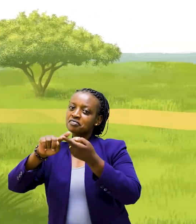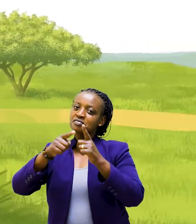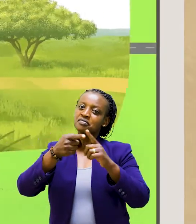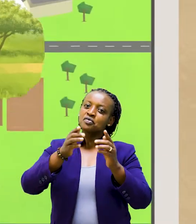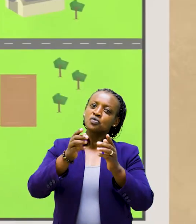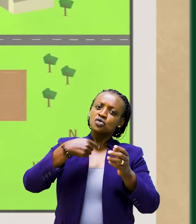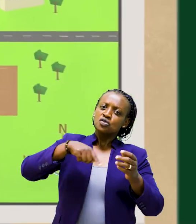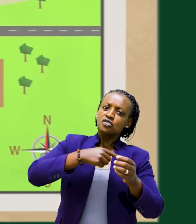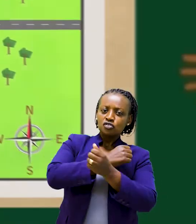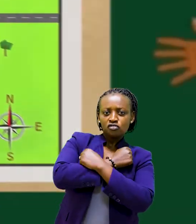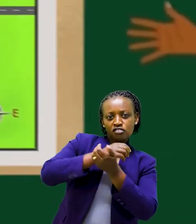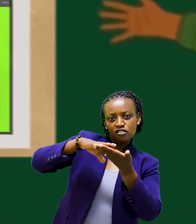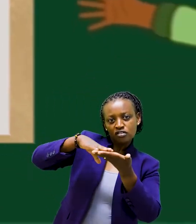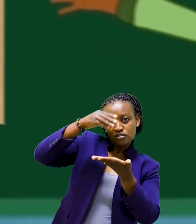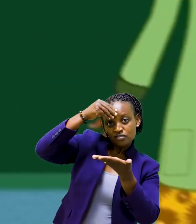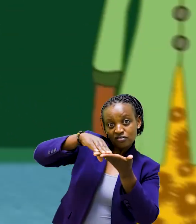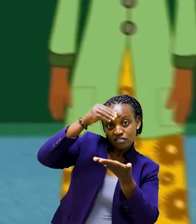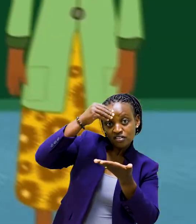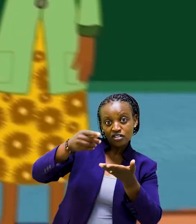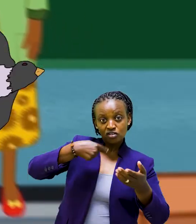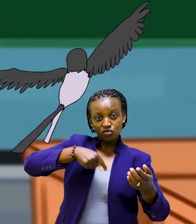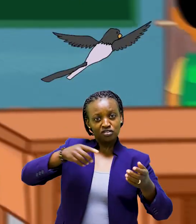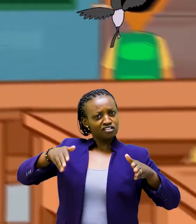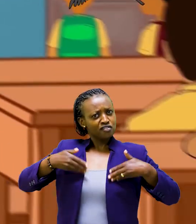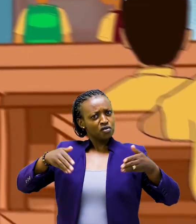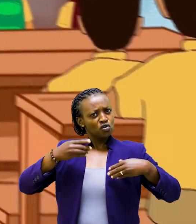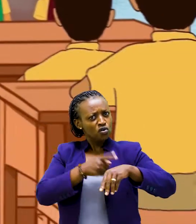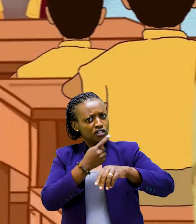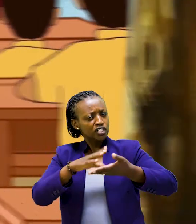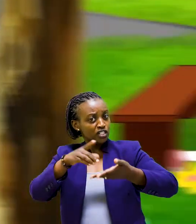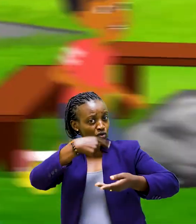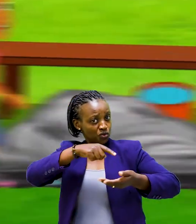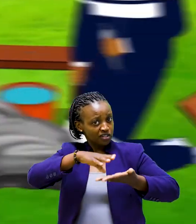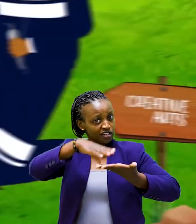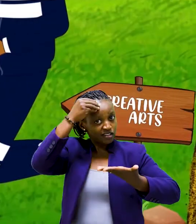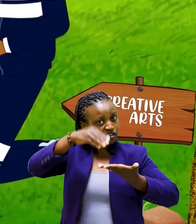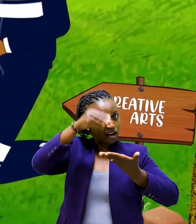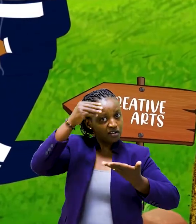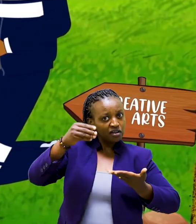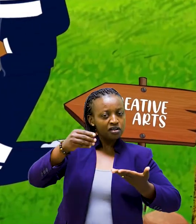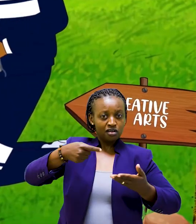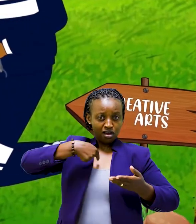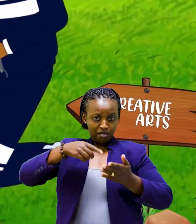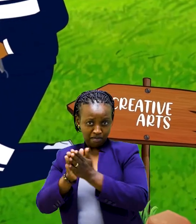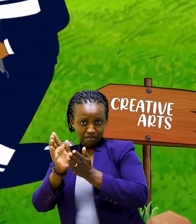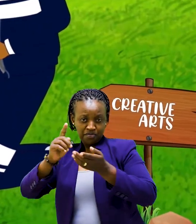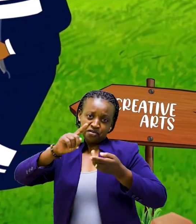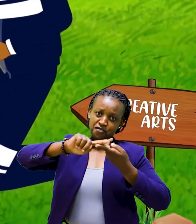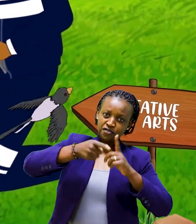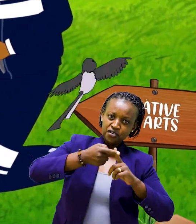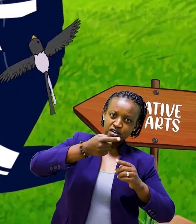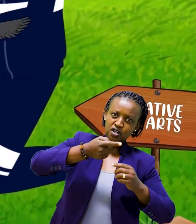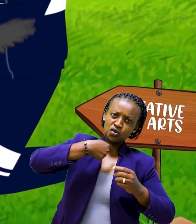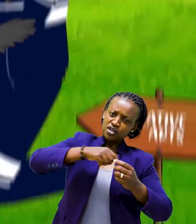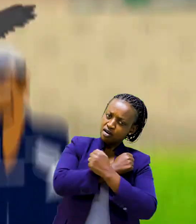I and my friend, we love to learn. We are happy when we learn. I and my